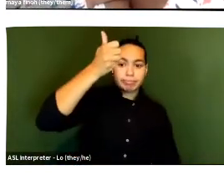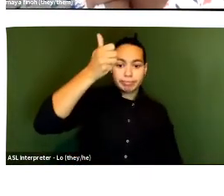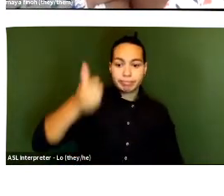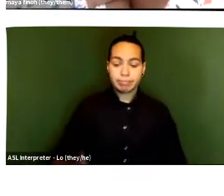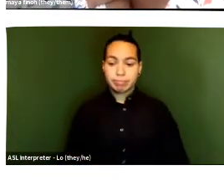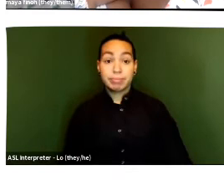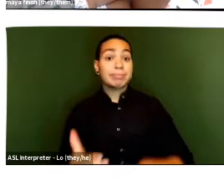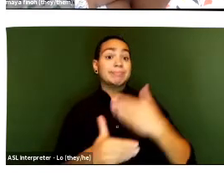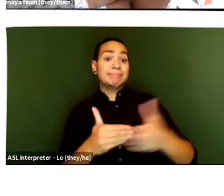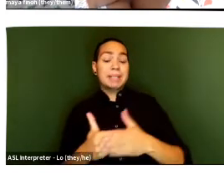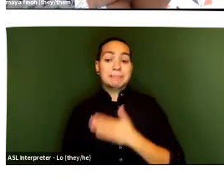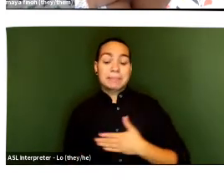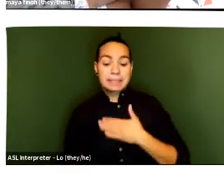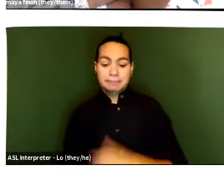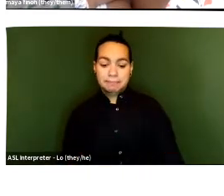Next, please.